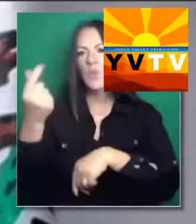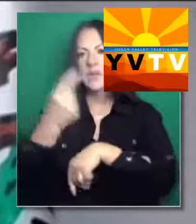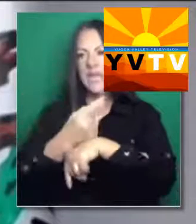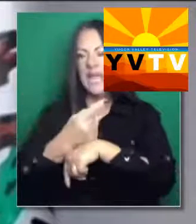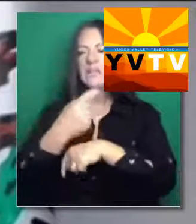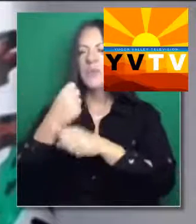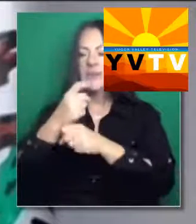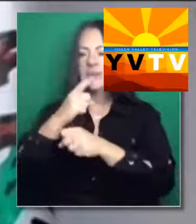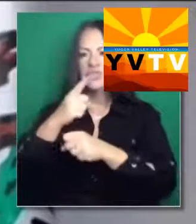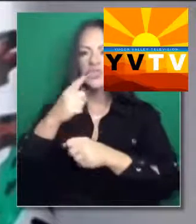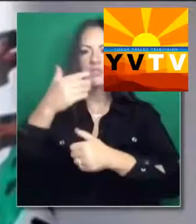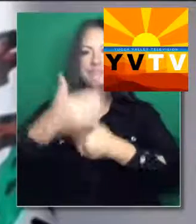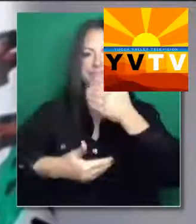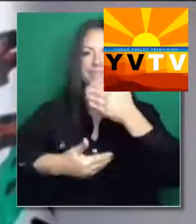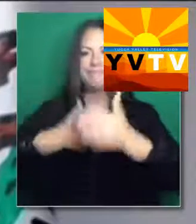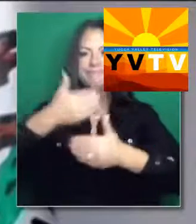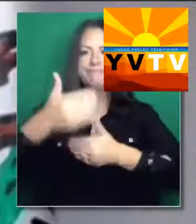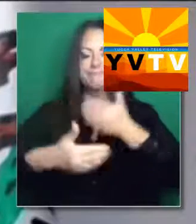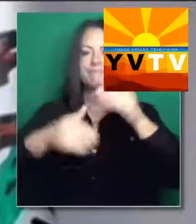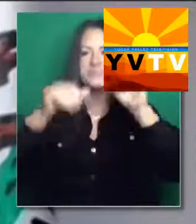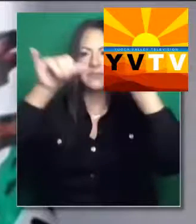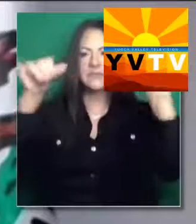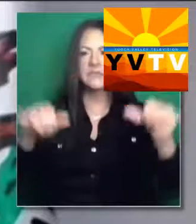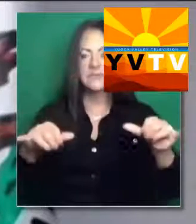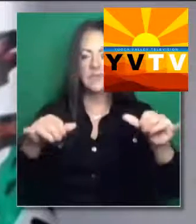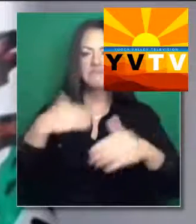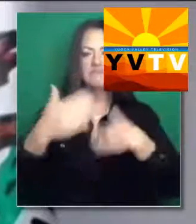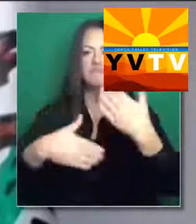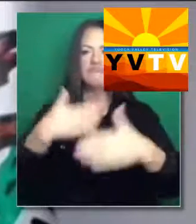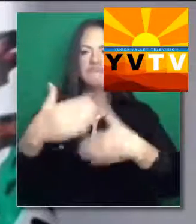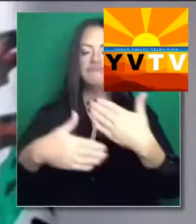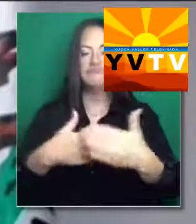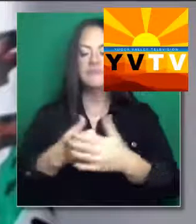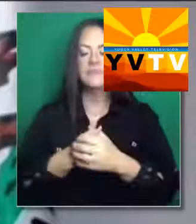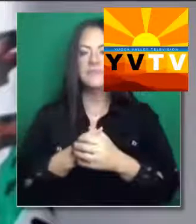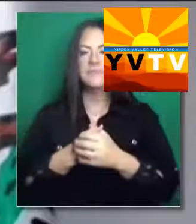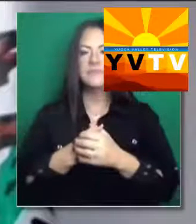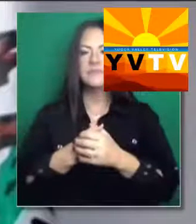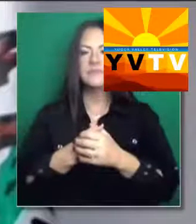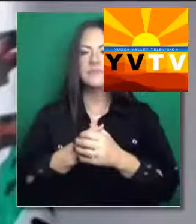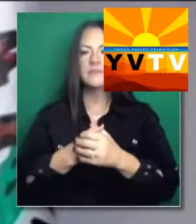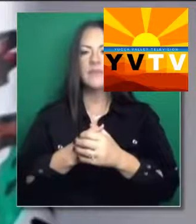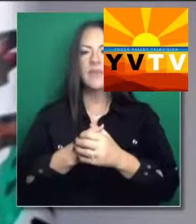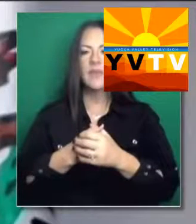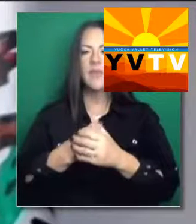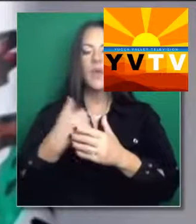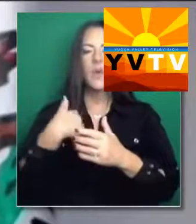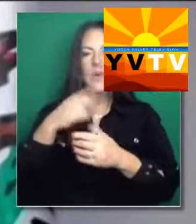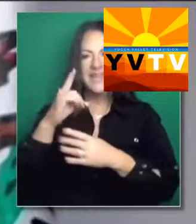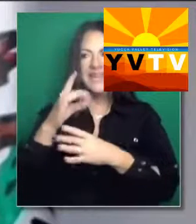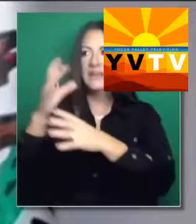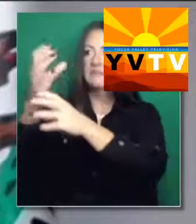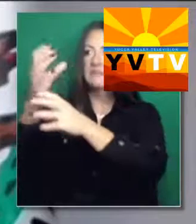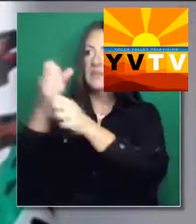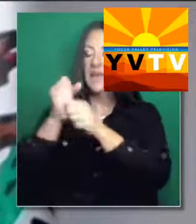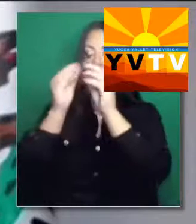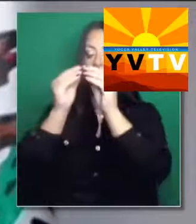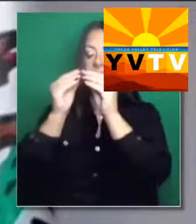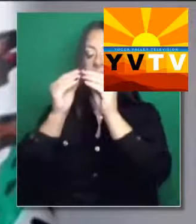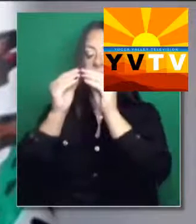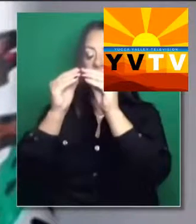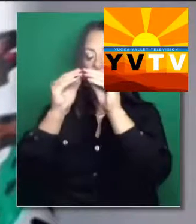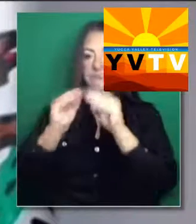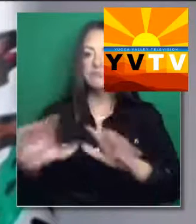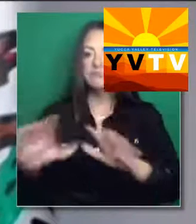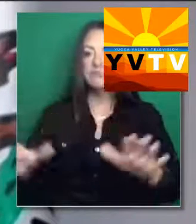certainly today, those vaccines, those vials of vaccine are spread throughout the state, no one particular